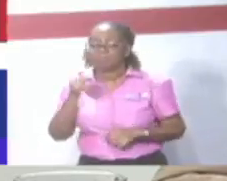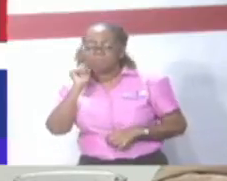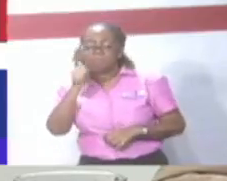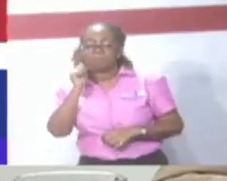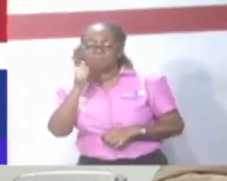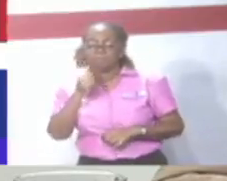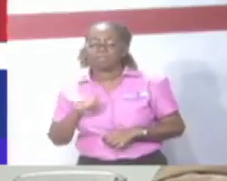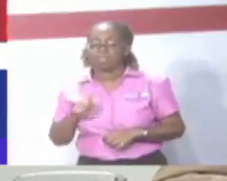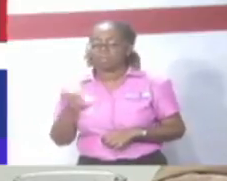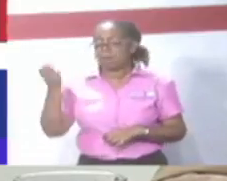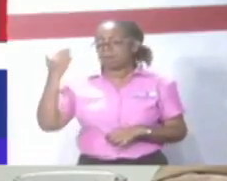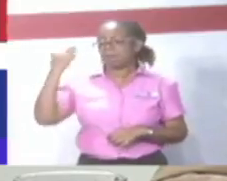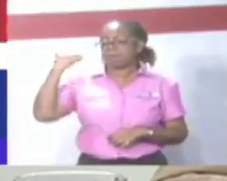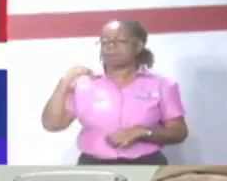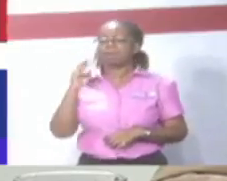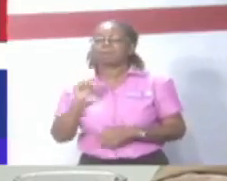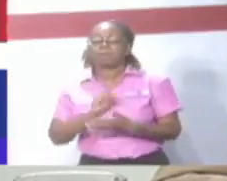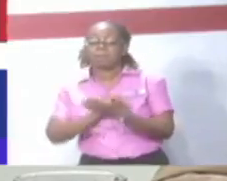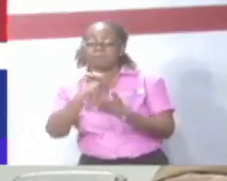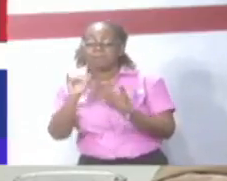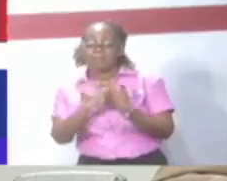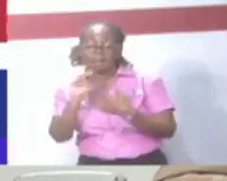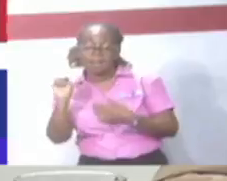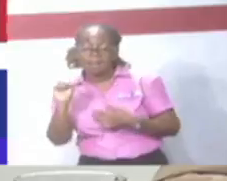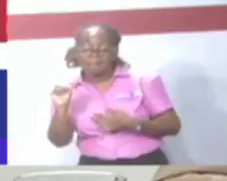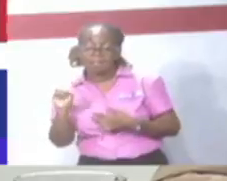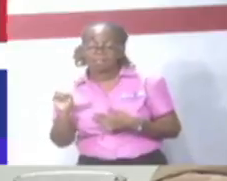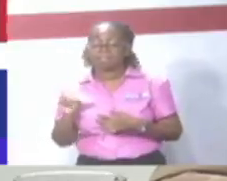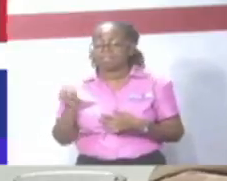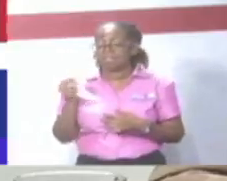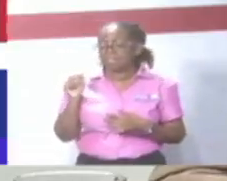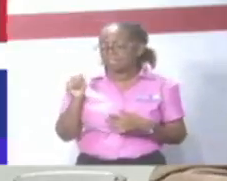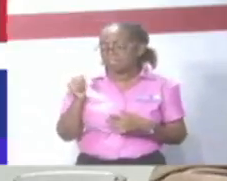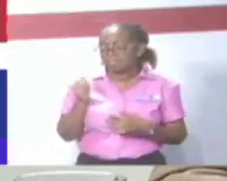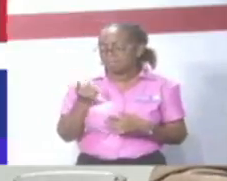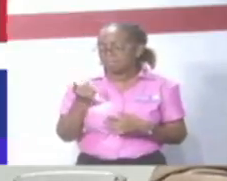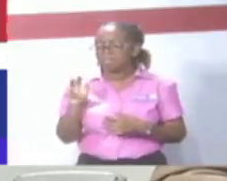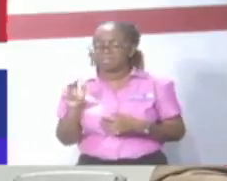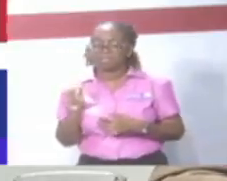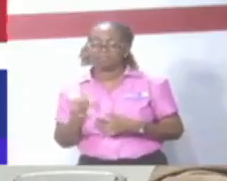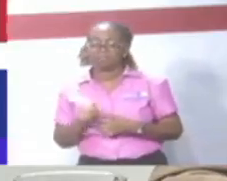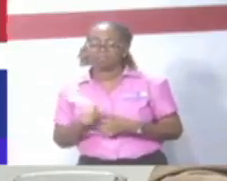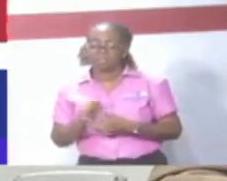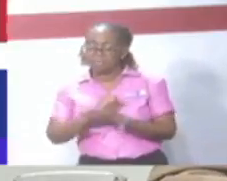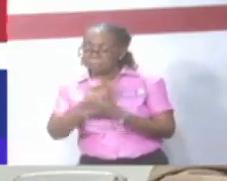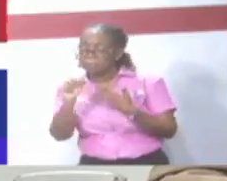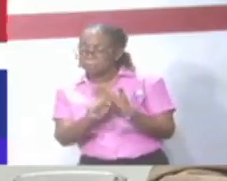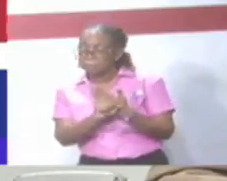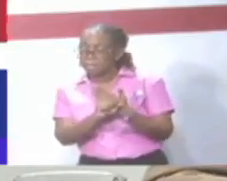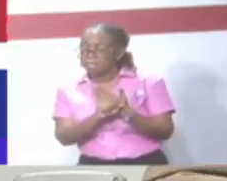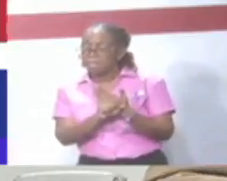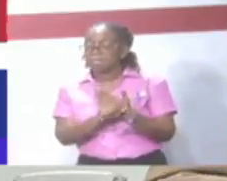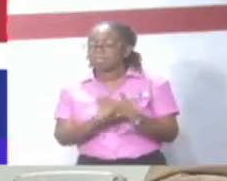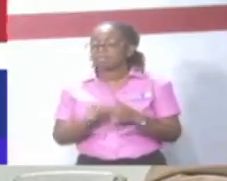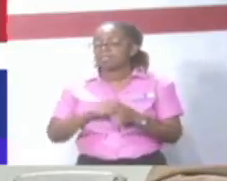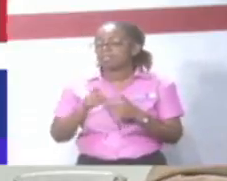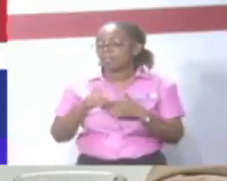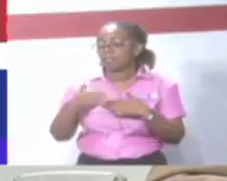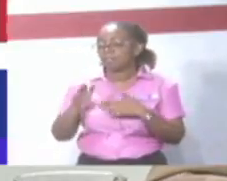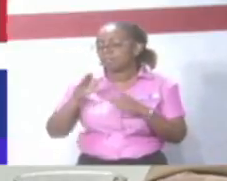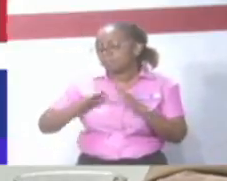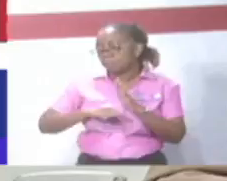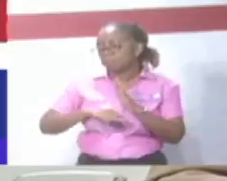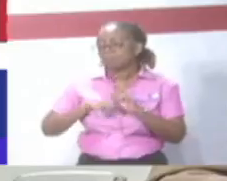13th of September, where we did 2,988, and then it started to drop. The week before that, Monday,